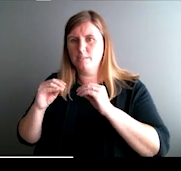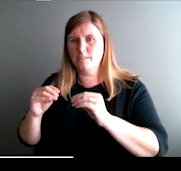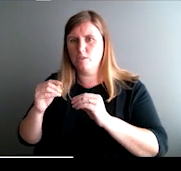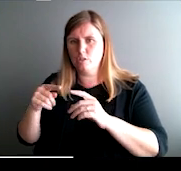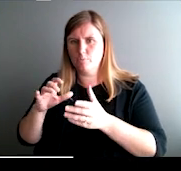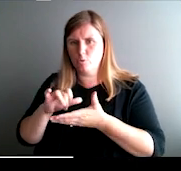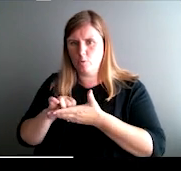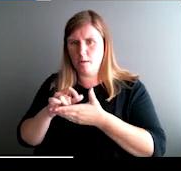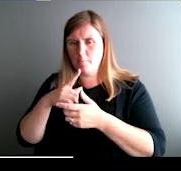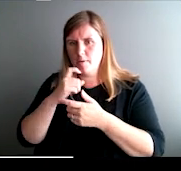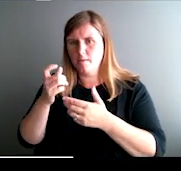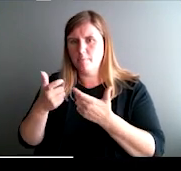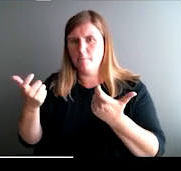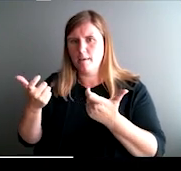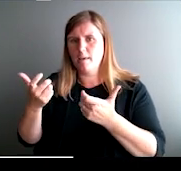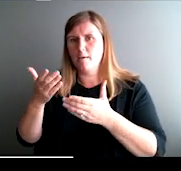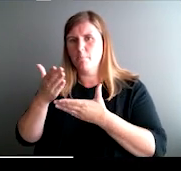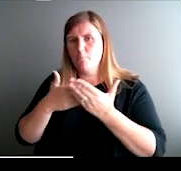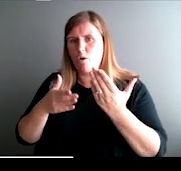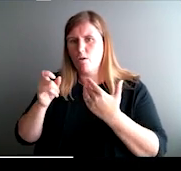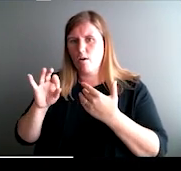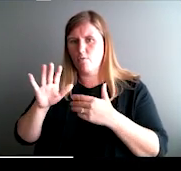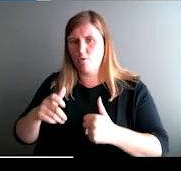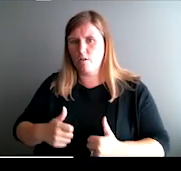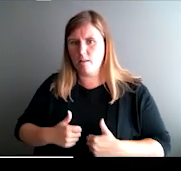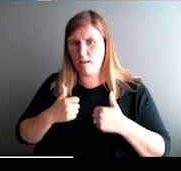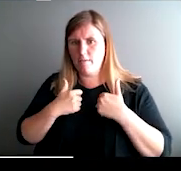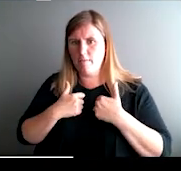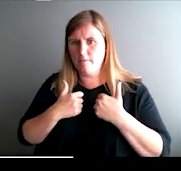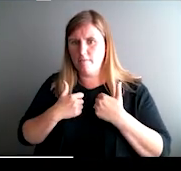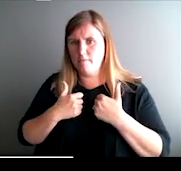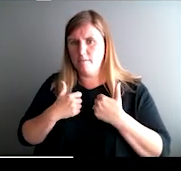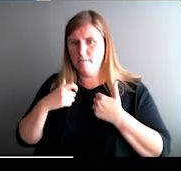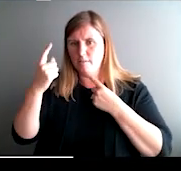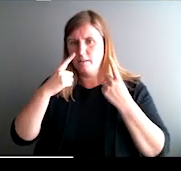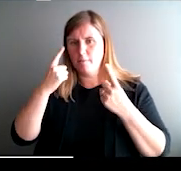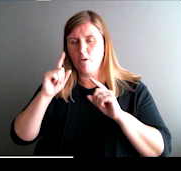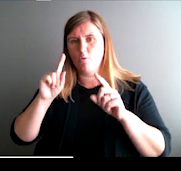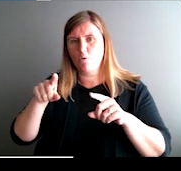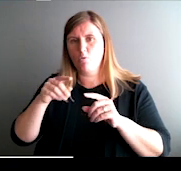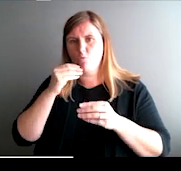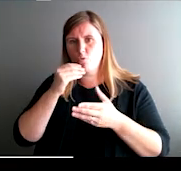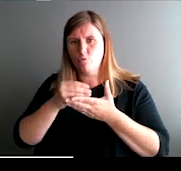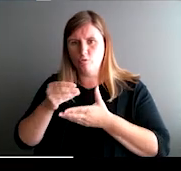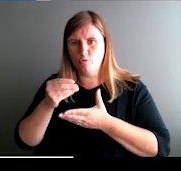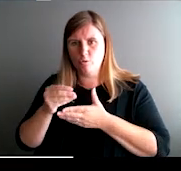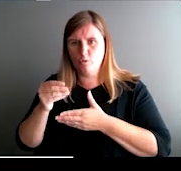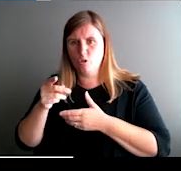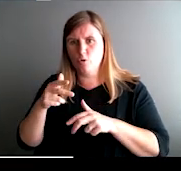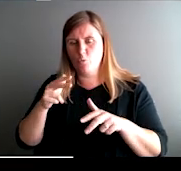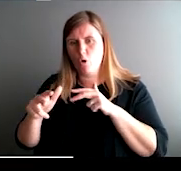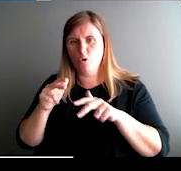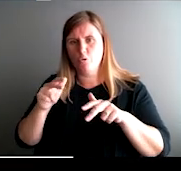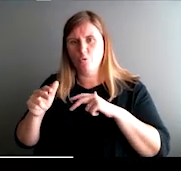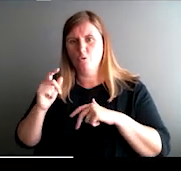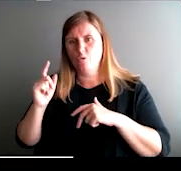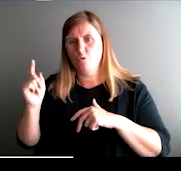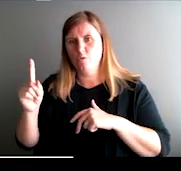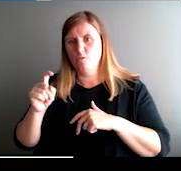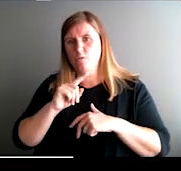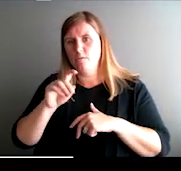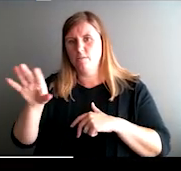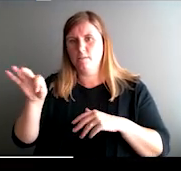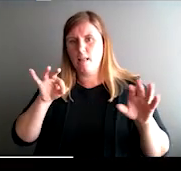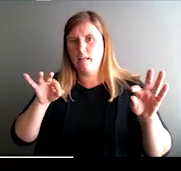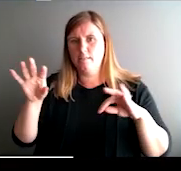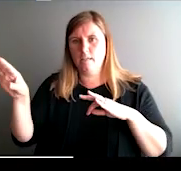do that, because a big part of your life is just think of going to the grocery store. You walk through the grocery store selecting